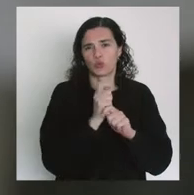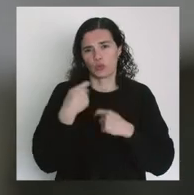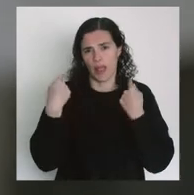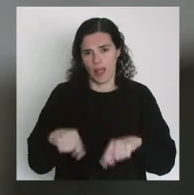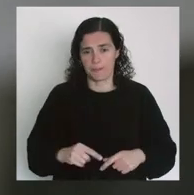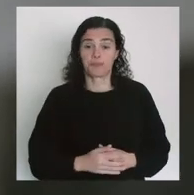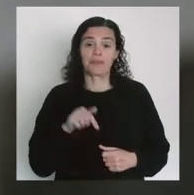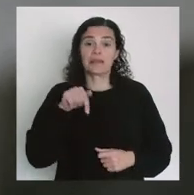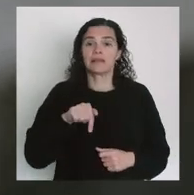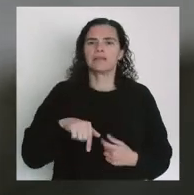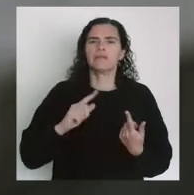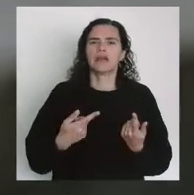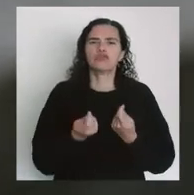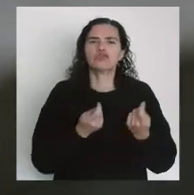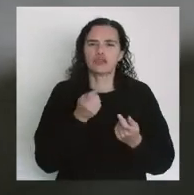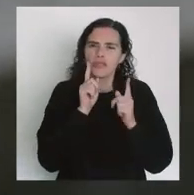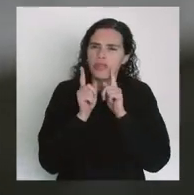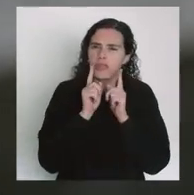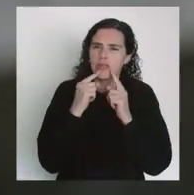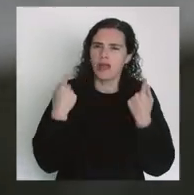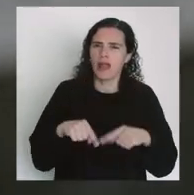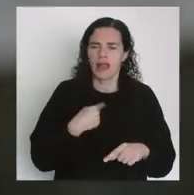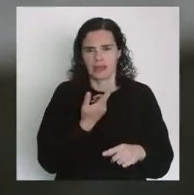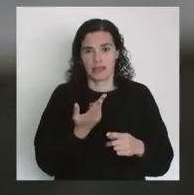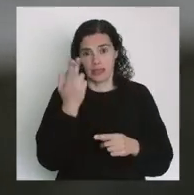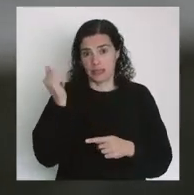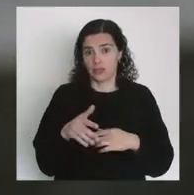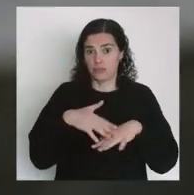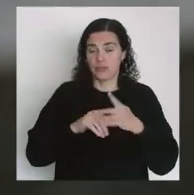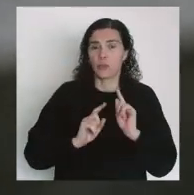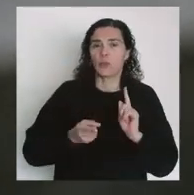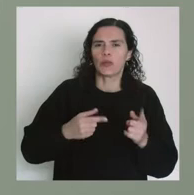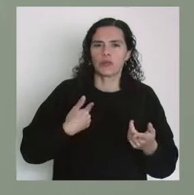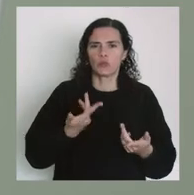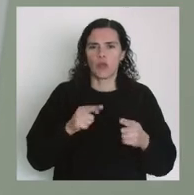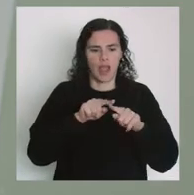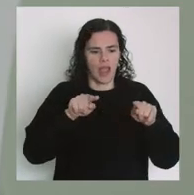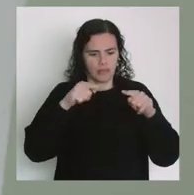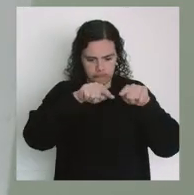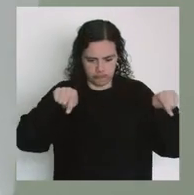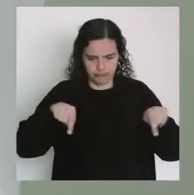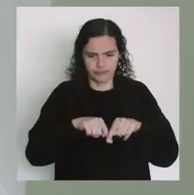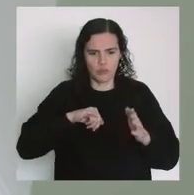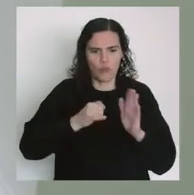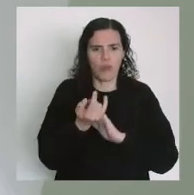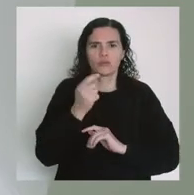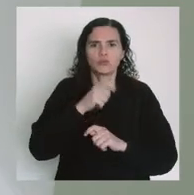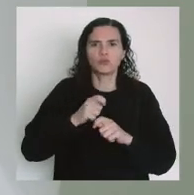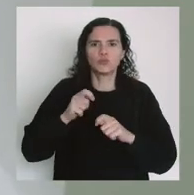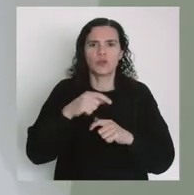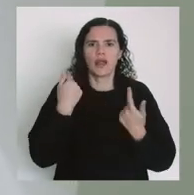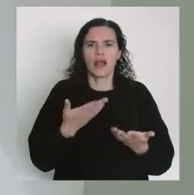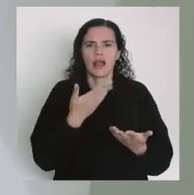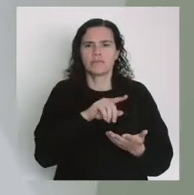sculpture. Here, with a bit of humor, it is what the artists have done. You are in a hall of sculpture with